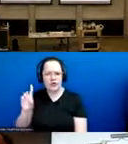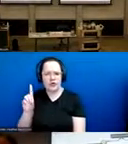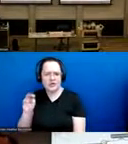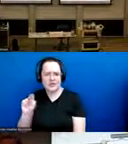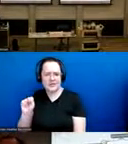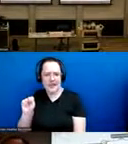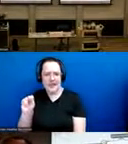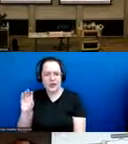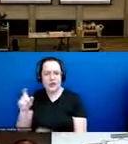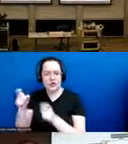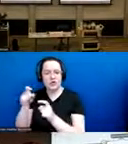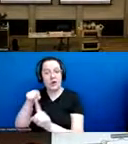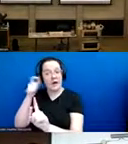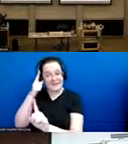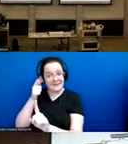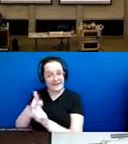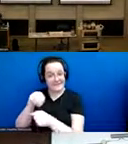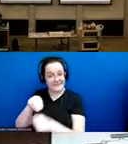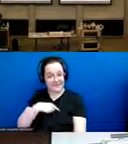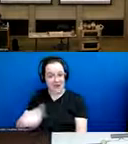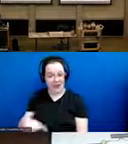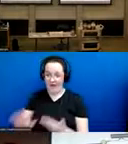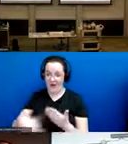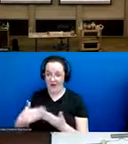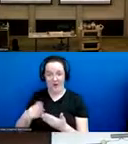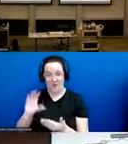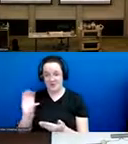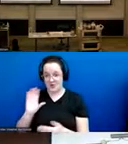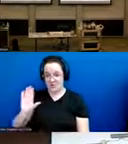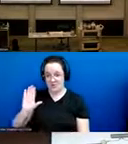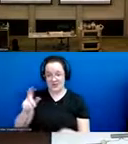China. If you didn't know, Zoom has all the domain controllers in China. So